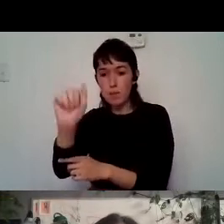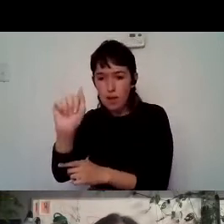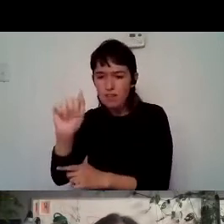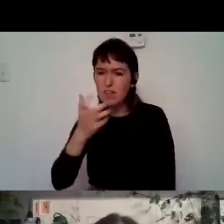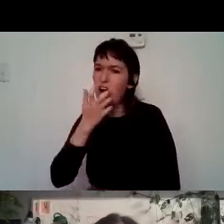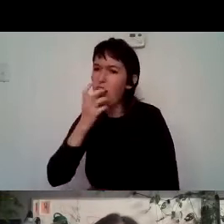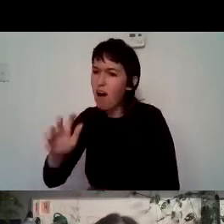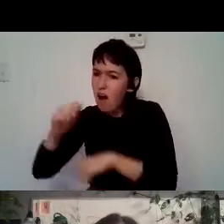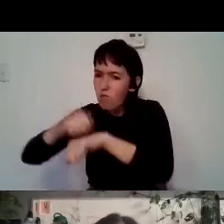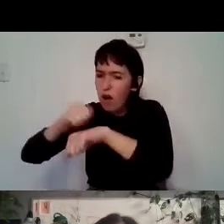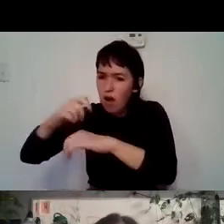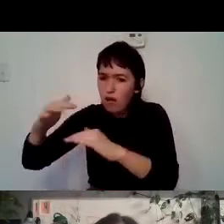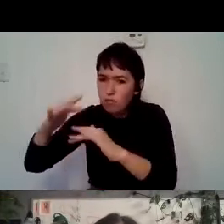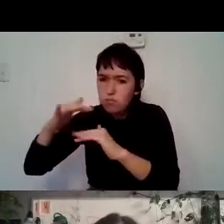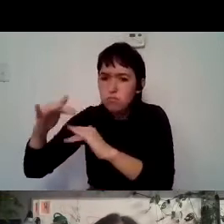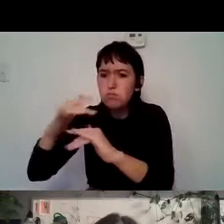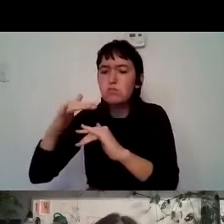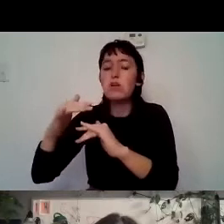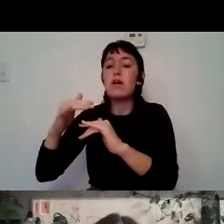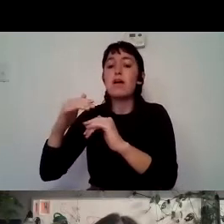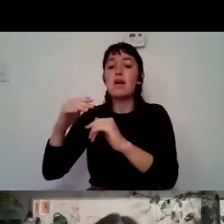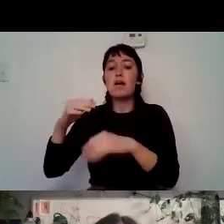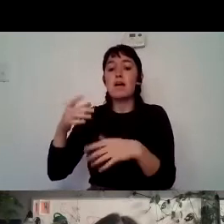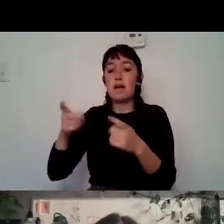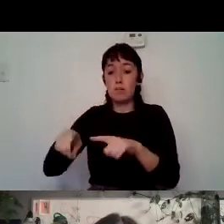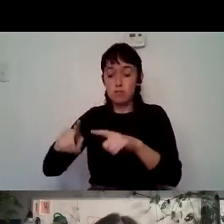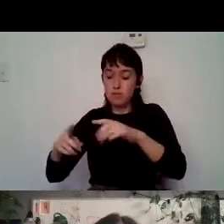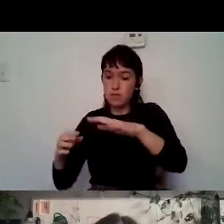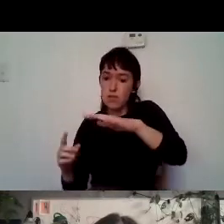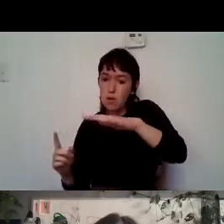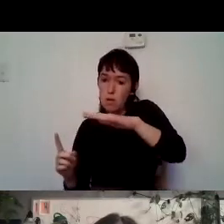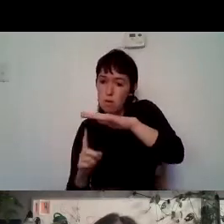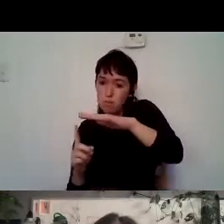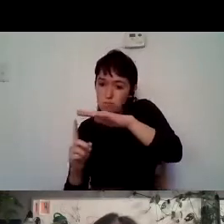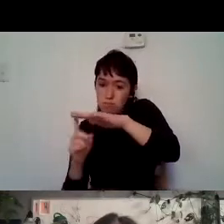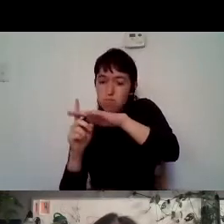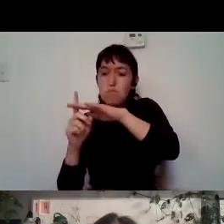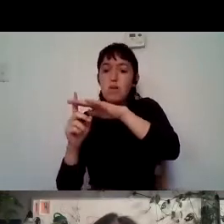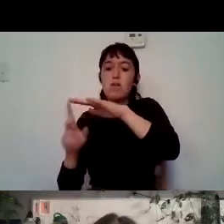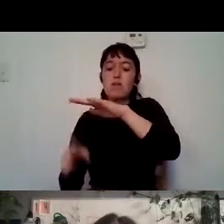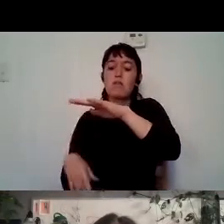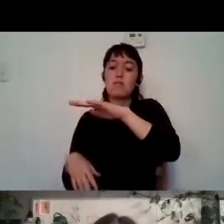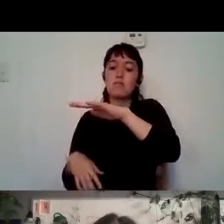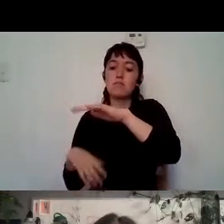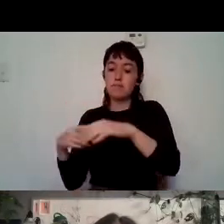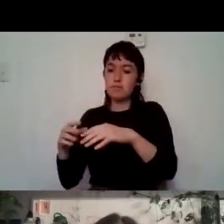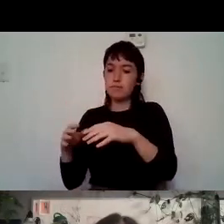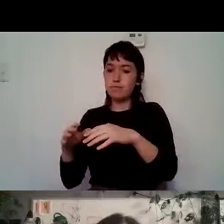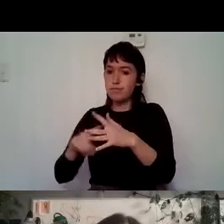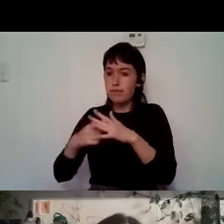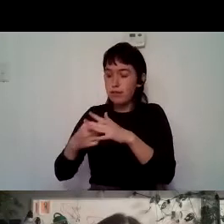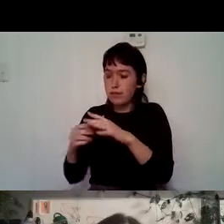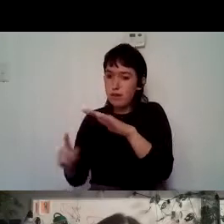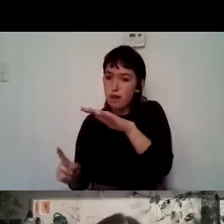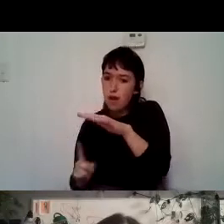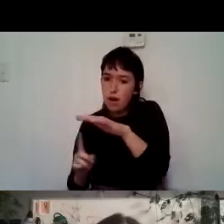Earth, comes up because these rocks are lighter now that they are molten, and start to rise like oil in water,